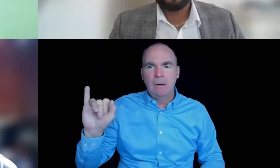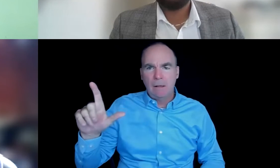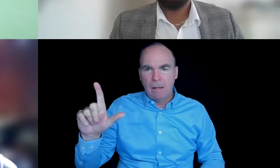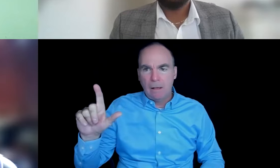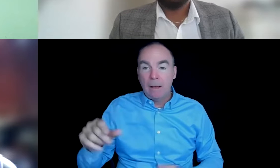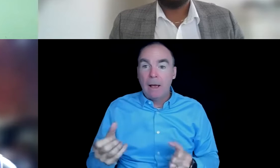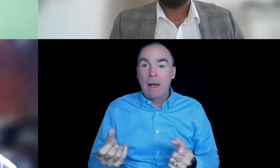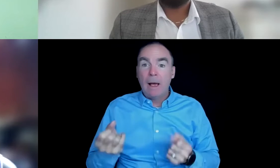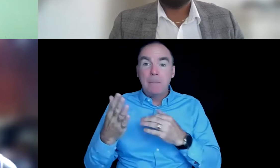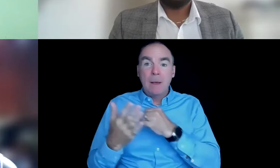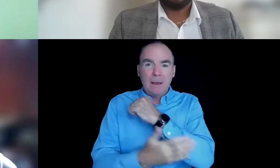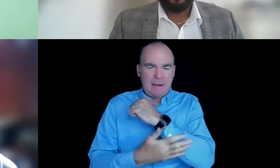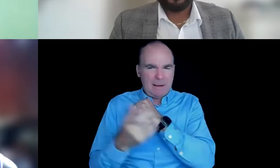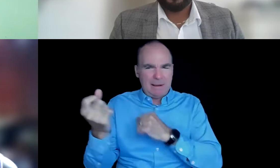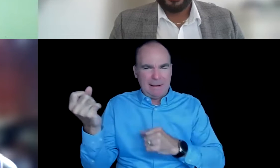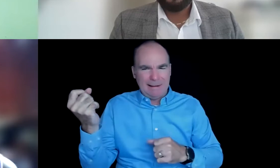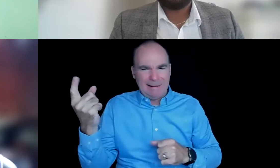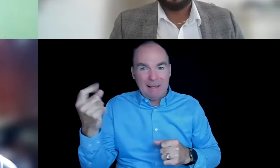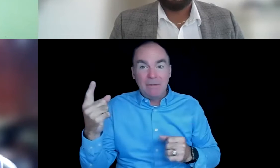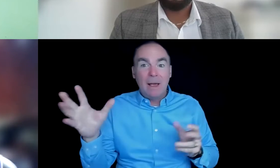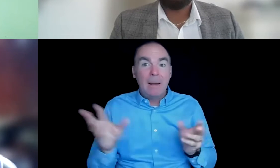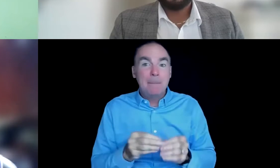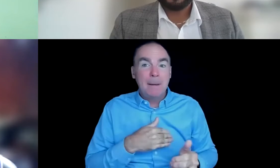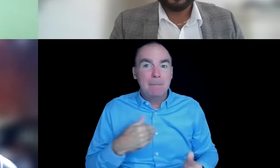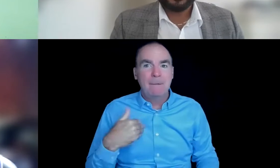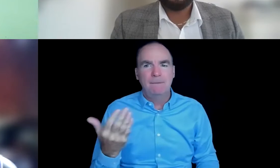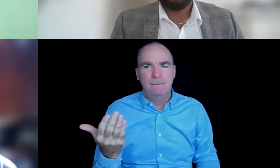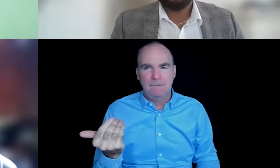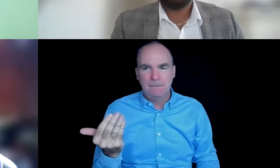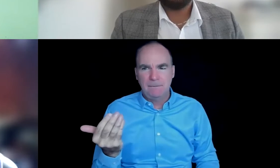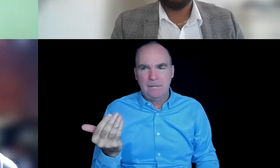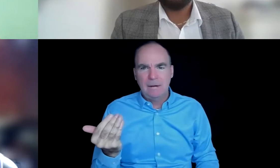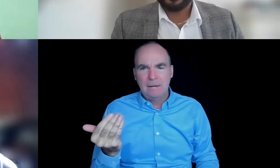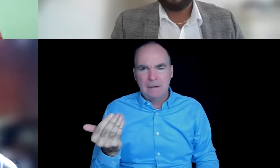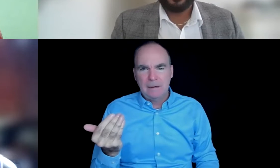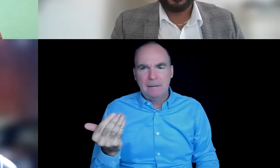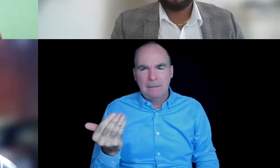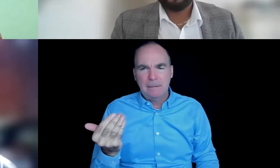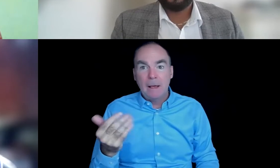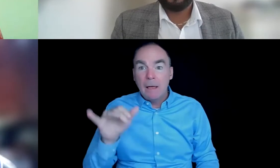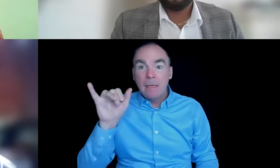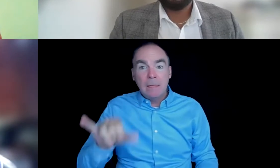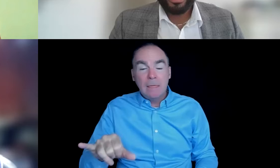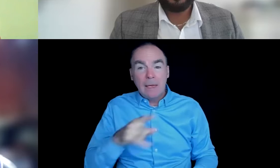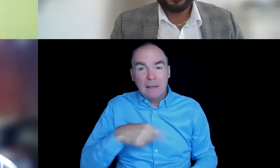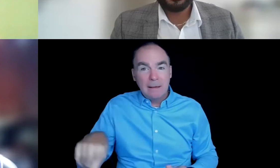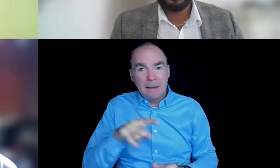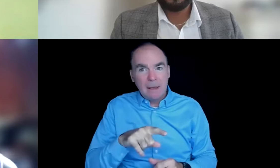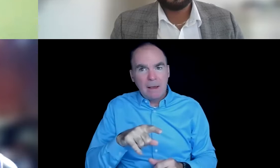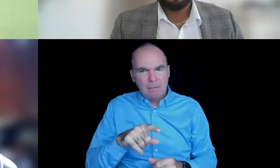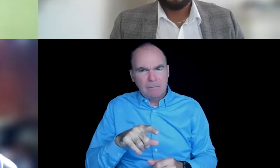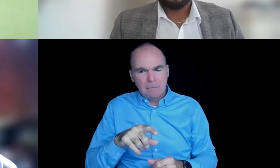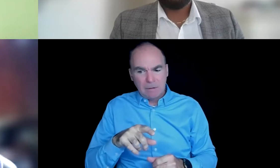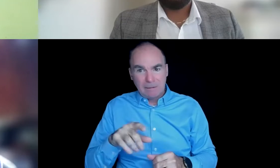that we serve. And I think it's an important element in our work because these young people would be advocates for their